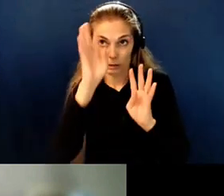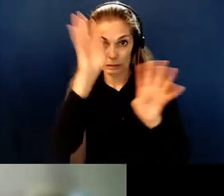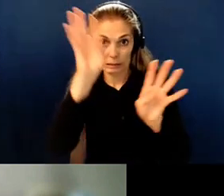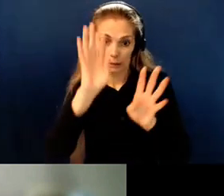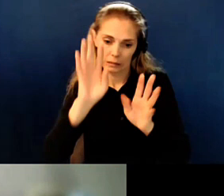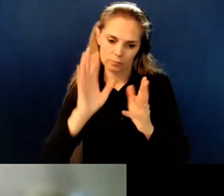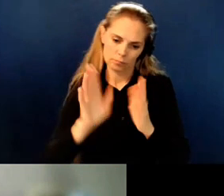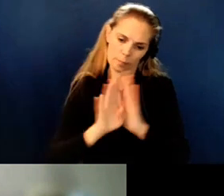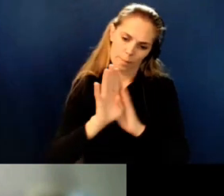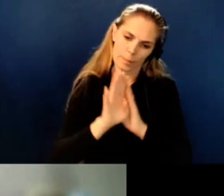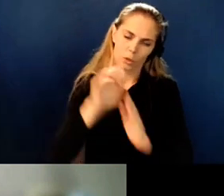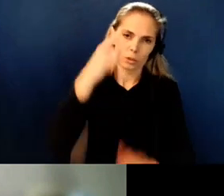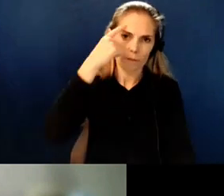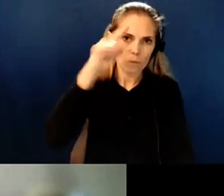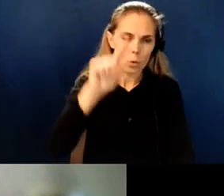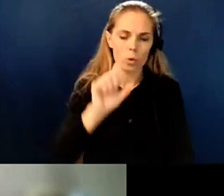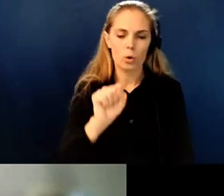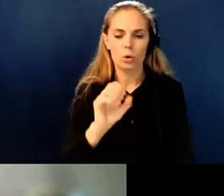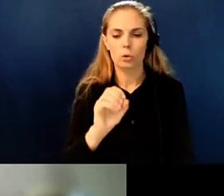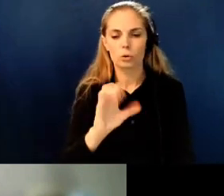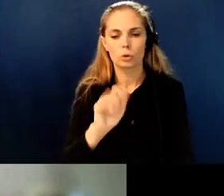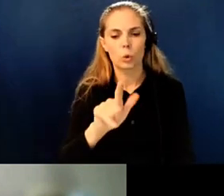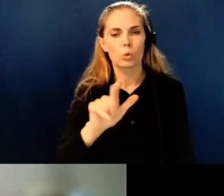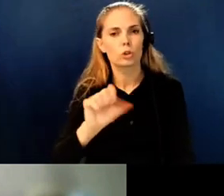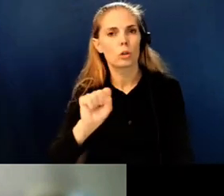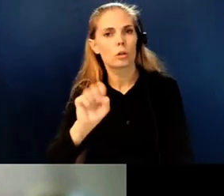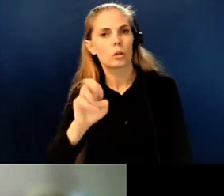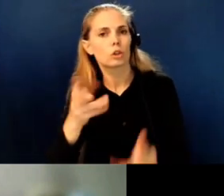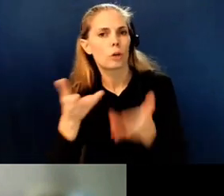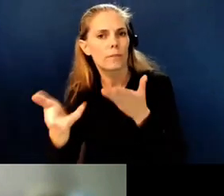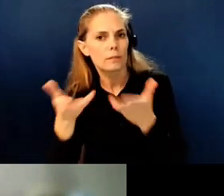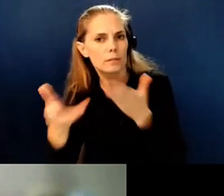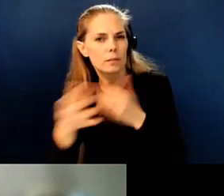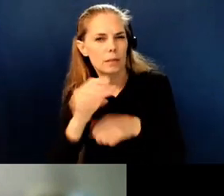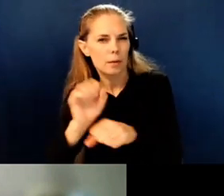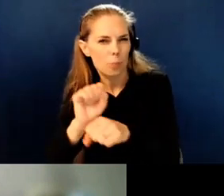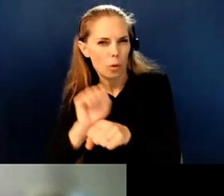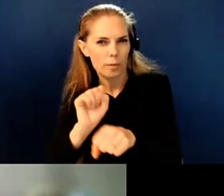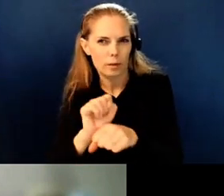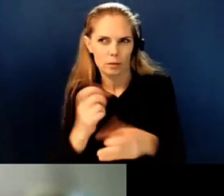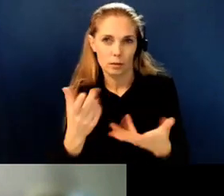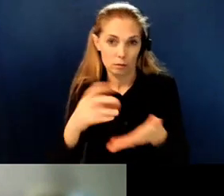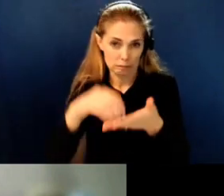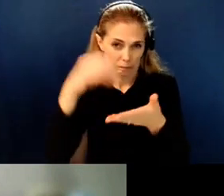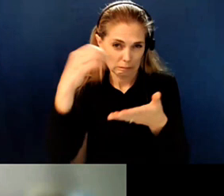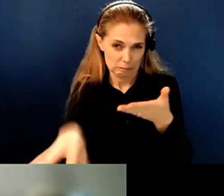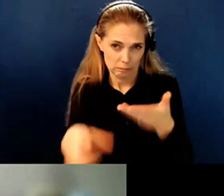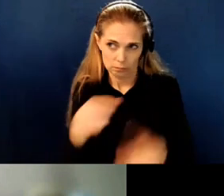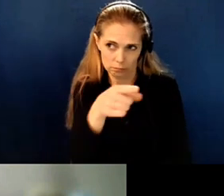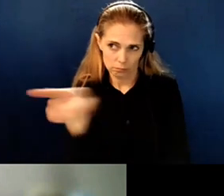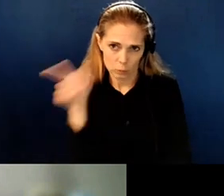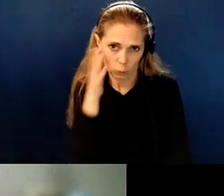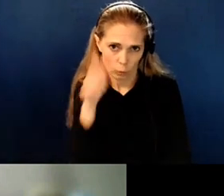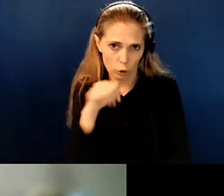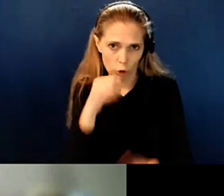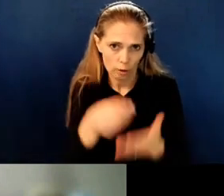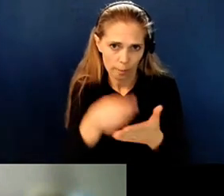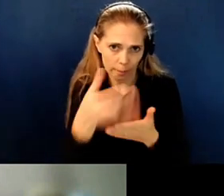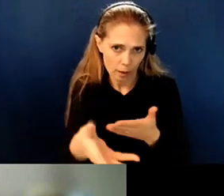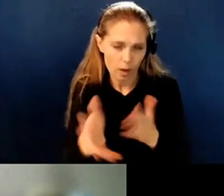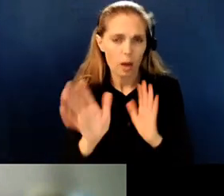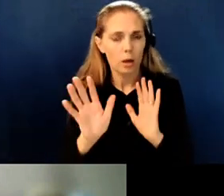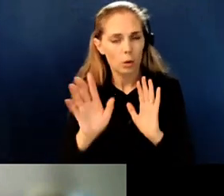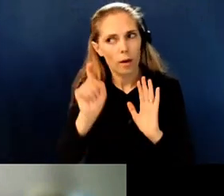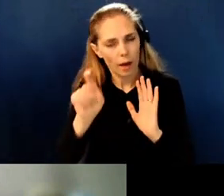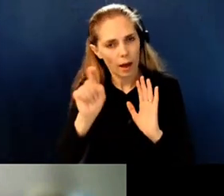it can't be pricier. We just wouldn't be accessible to that marketplace. So I'm going to talk a little bit about that. Ease of use. Again,